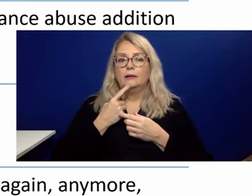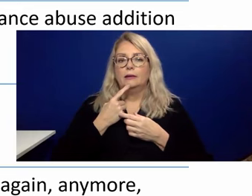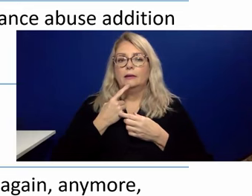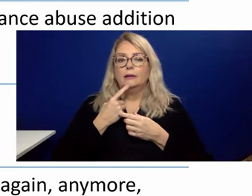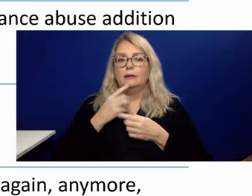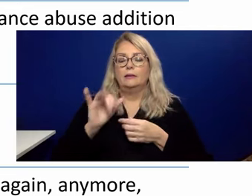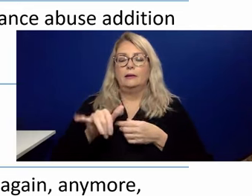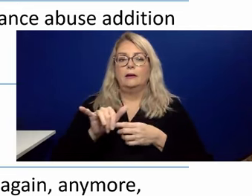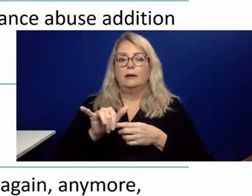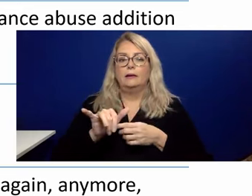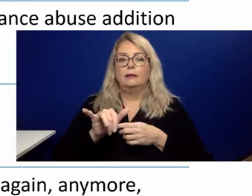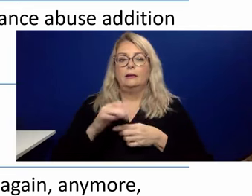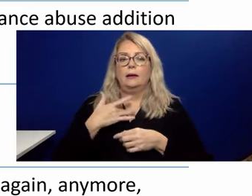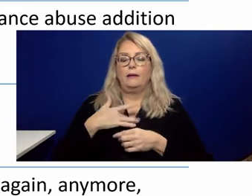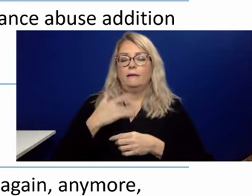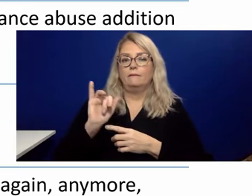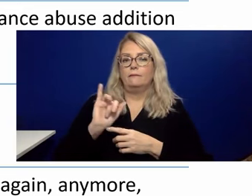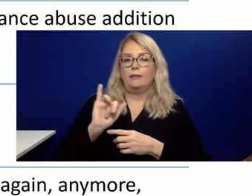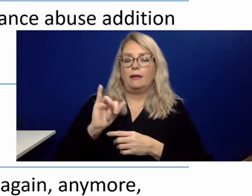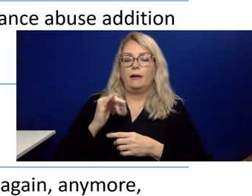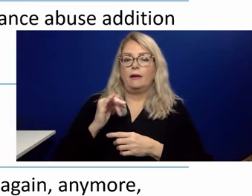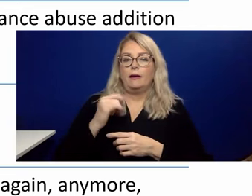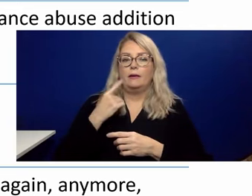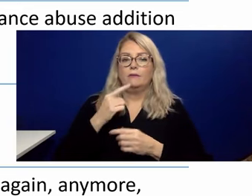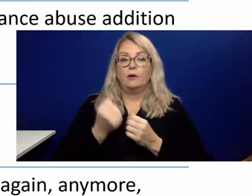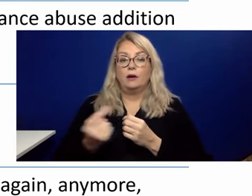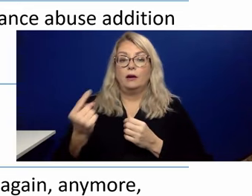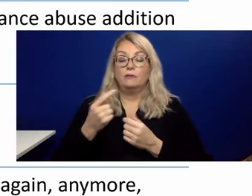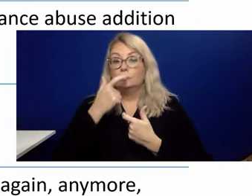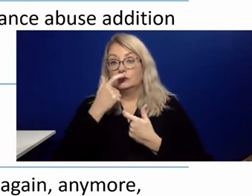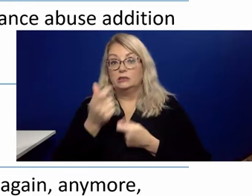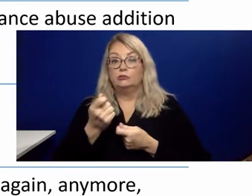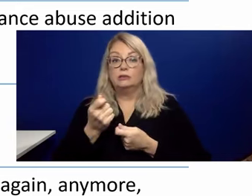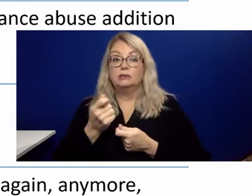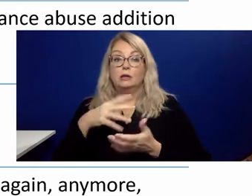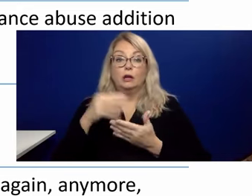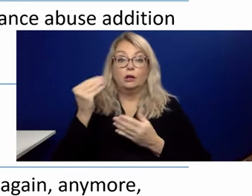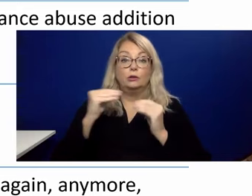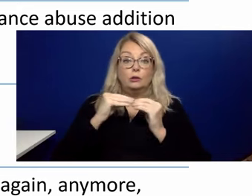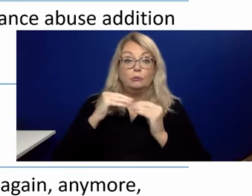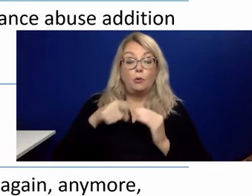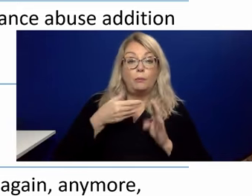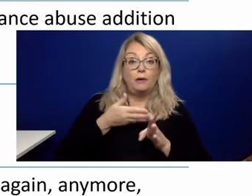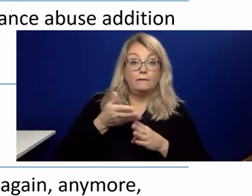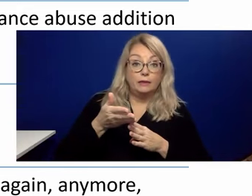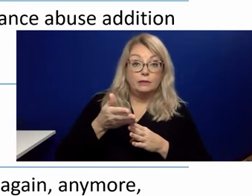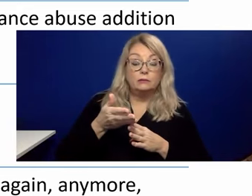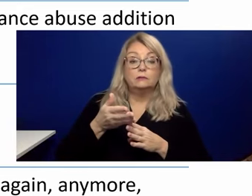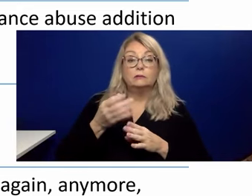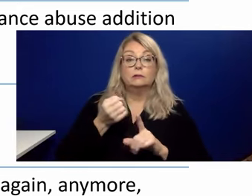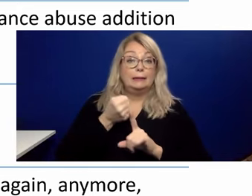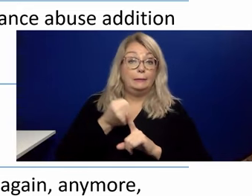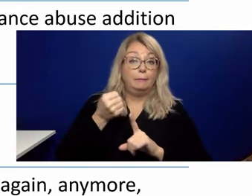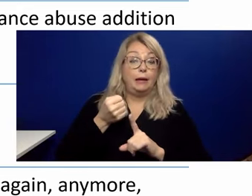is I feel like for everyone who is interested in just learning more about the field and the impact you can